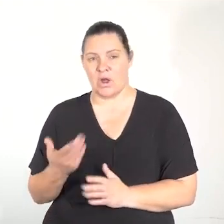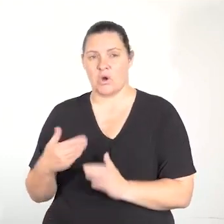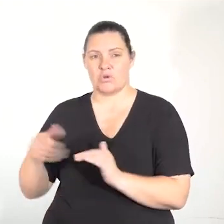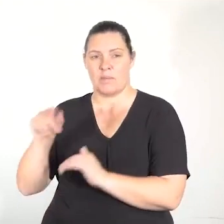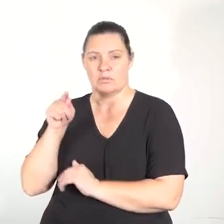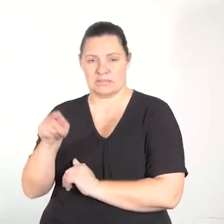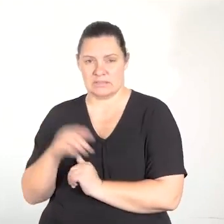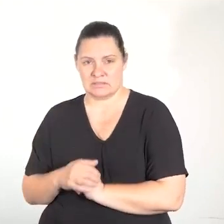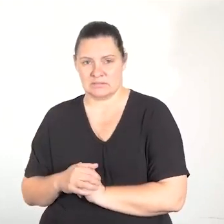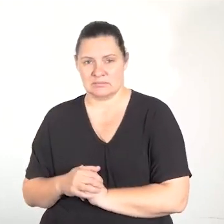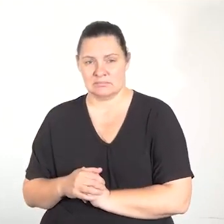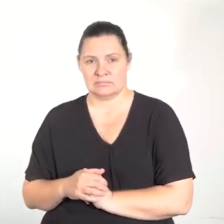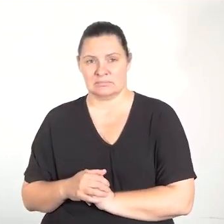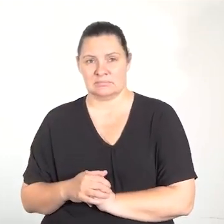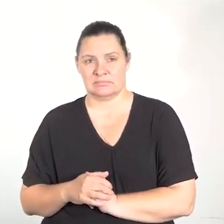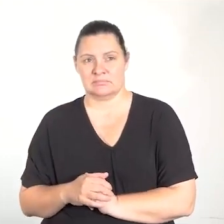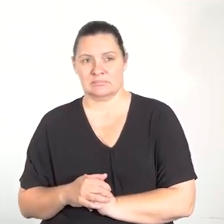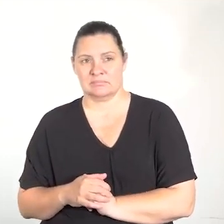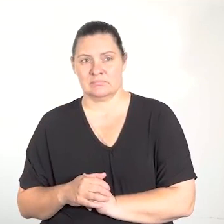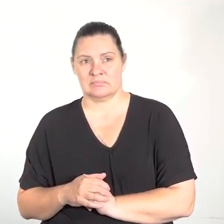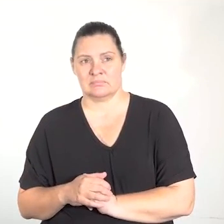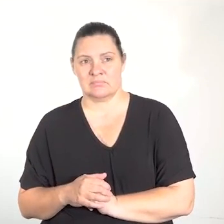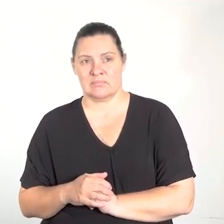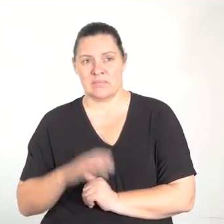If we do the compound,